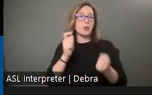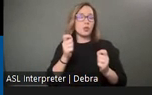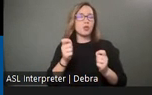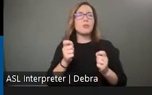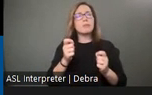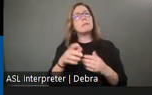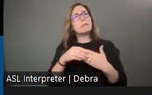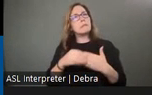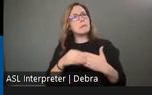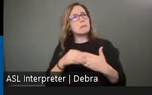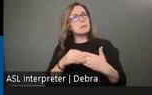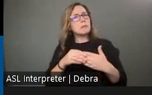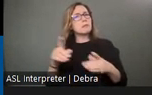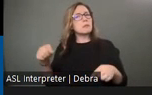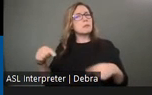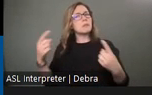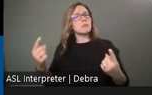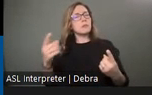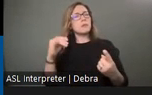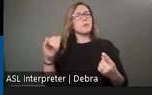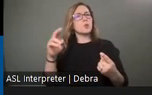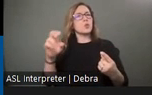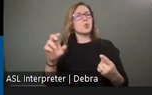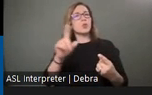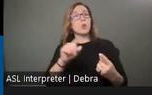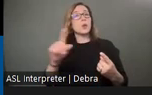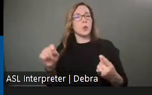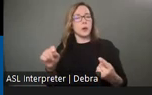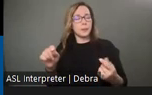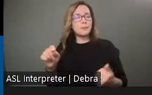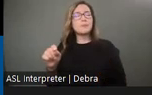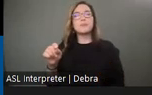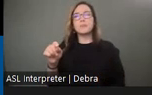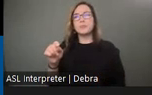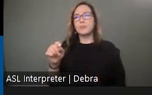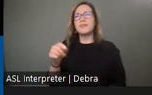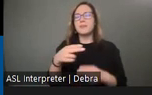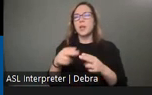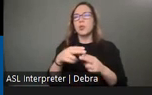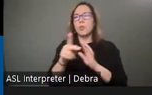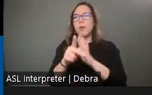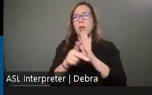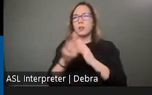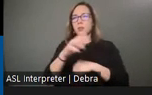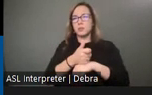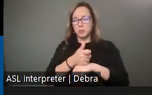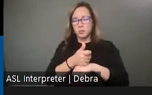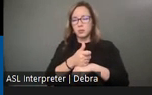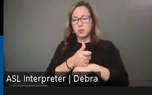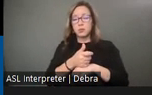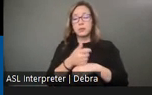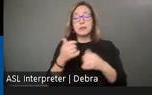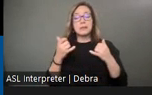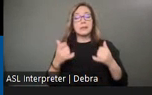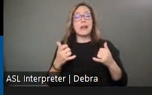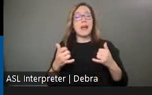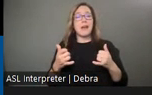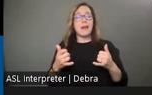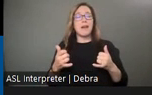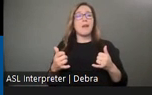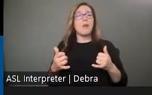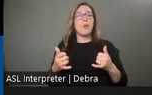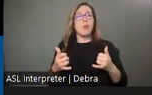flexibility that has been in place since June of 2020 when the interim policy was issued. But we're moving back to a position